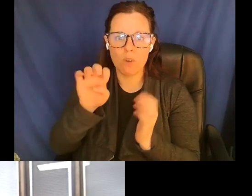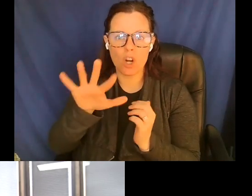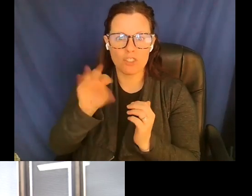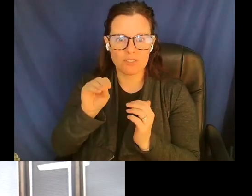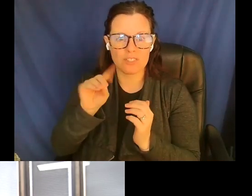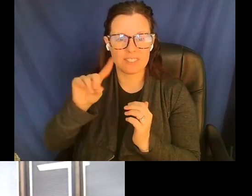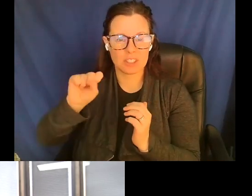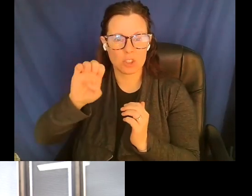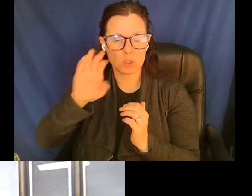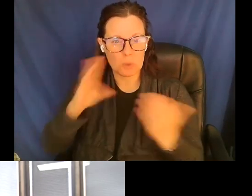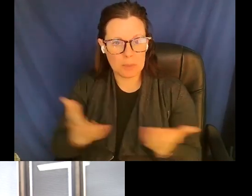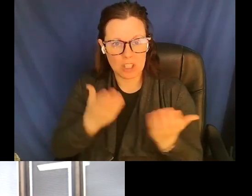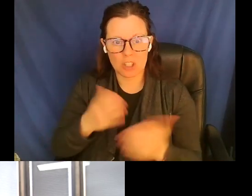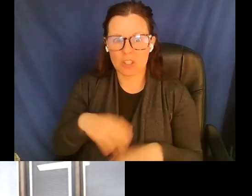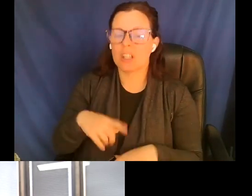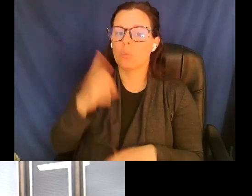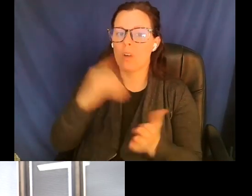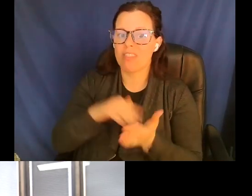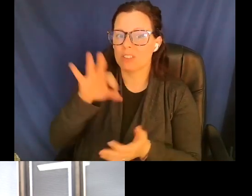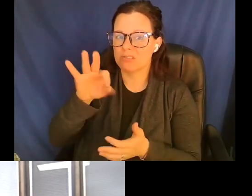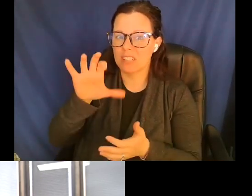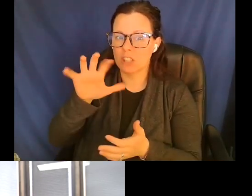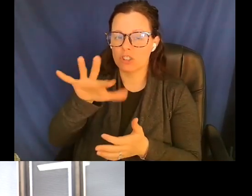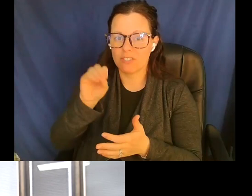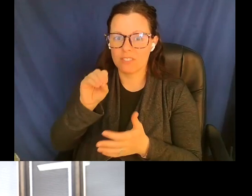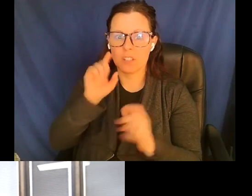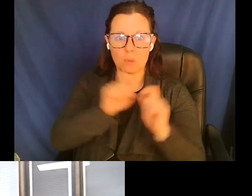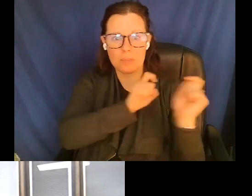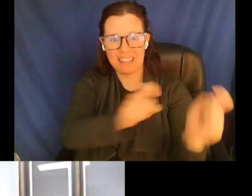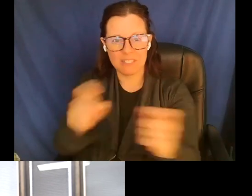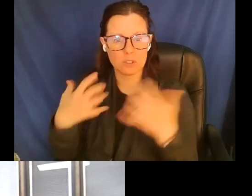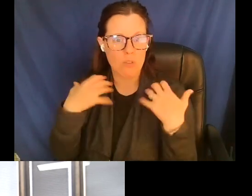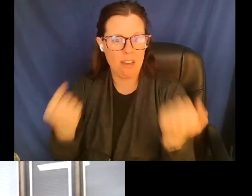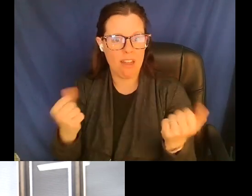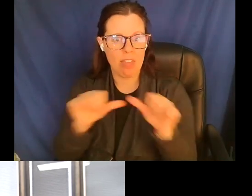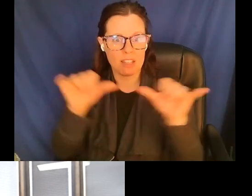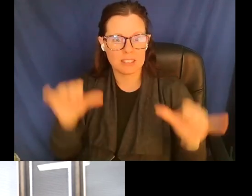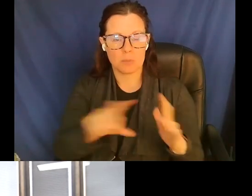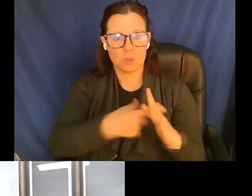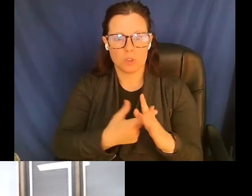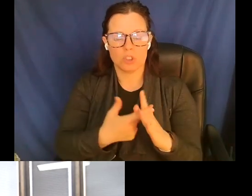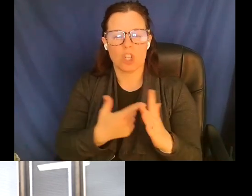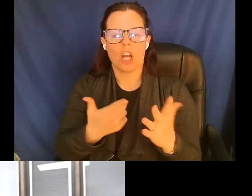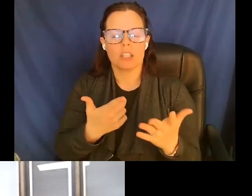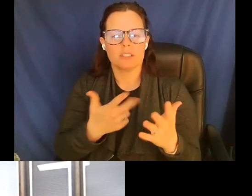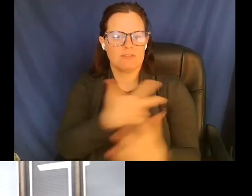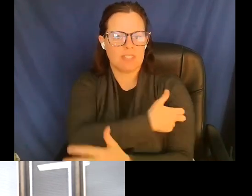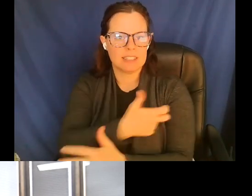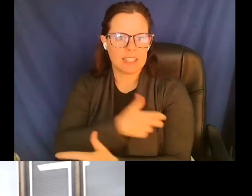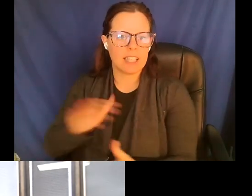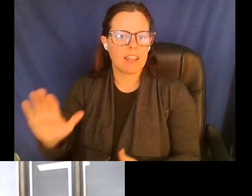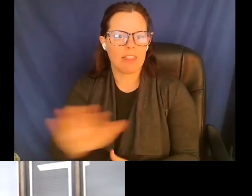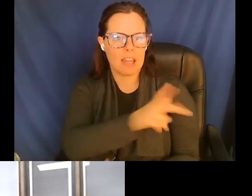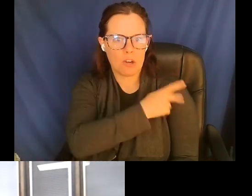and 1,950 of those are going to the health systems to begin vaccinating their established patients.